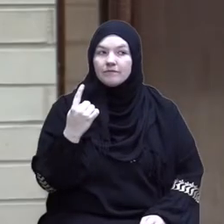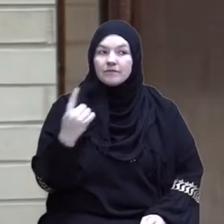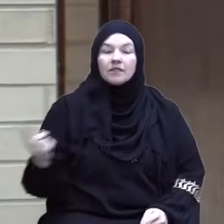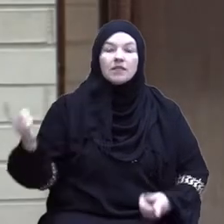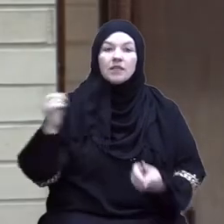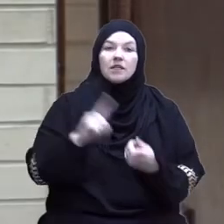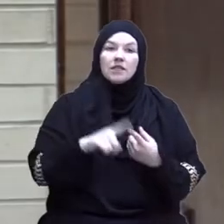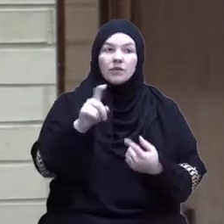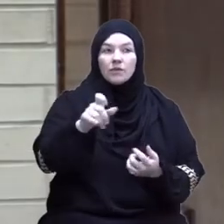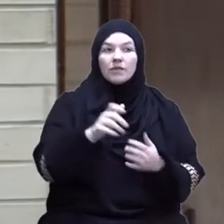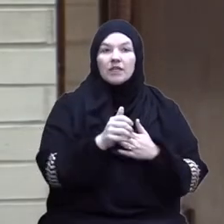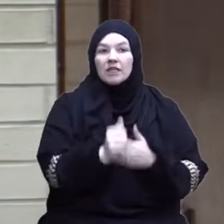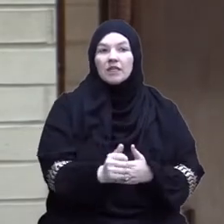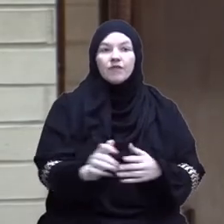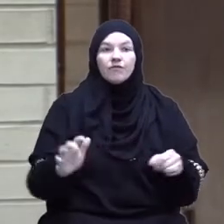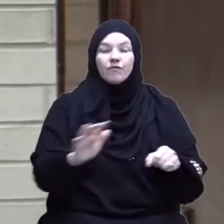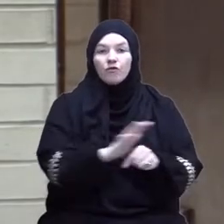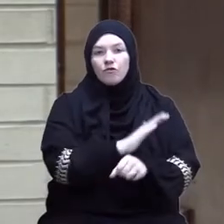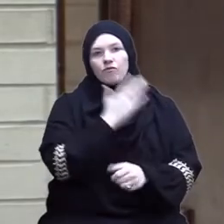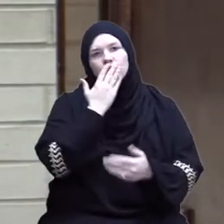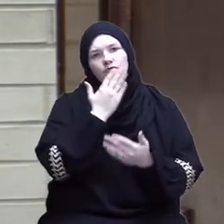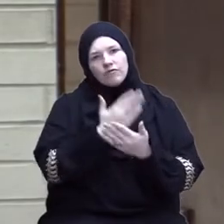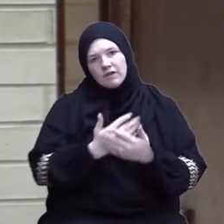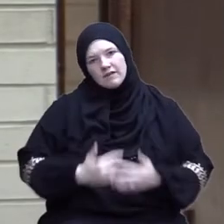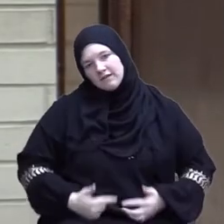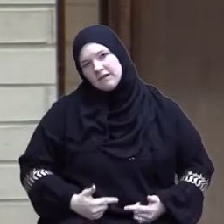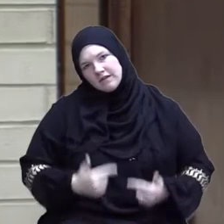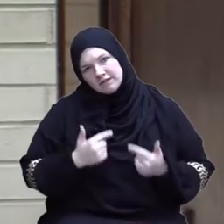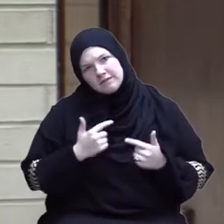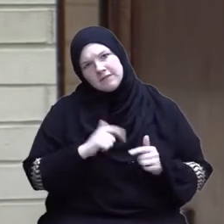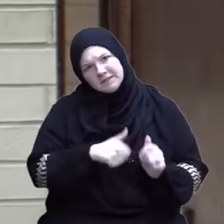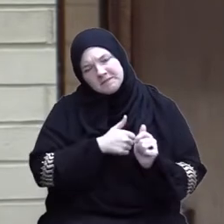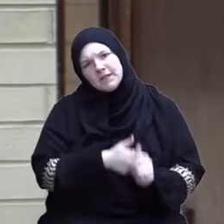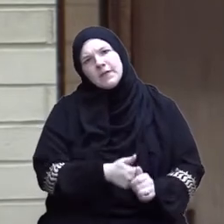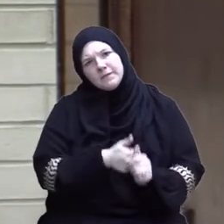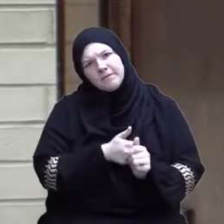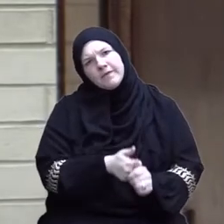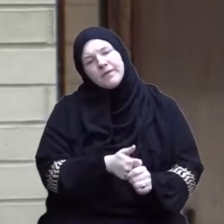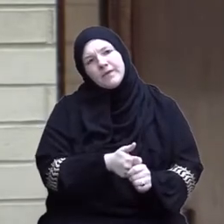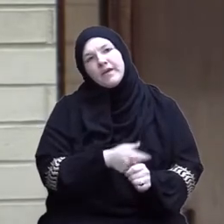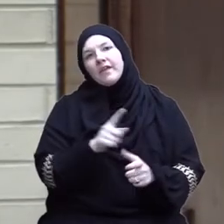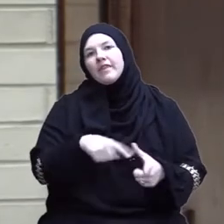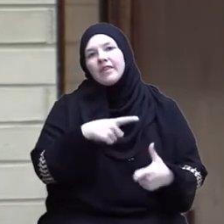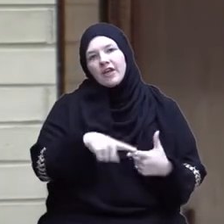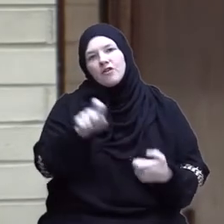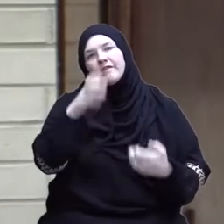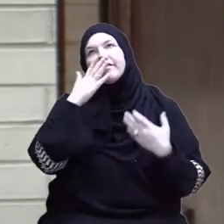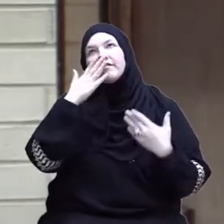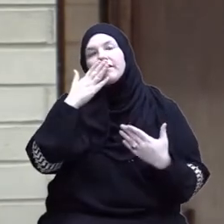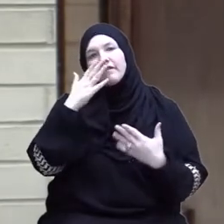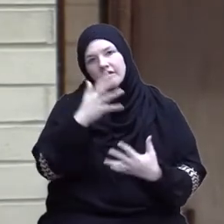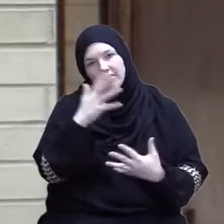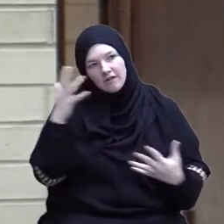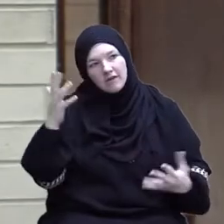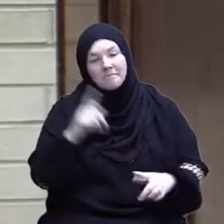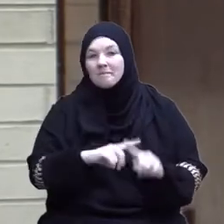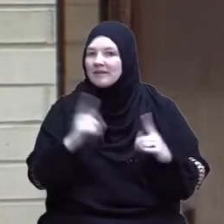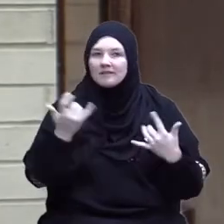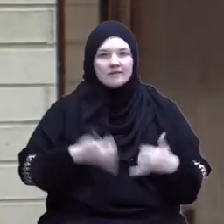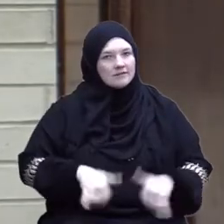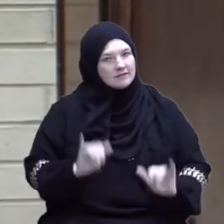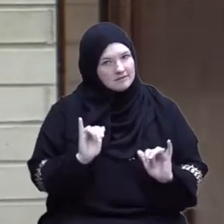you lead a fully righteous life, then you have thanked Allah subhanahu wa ta'ala, but